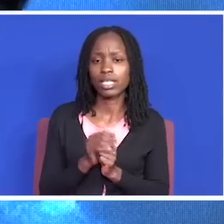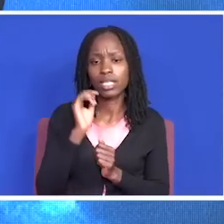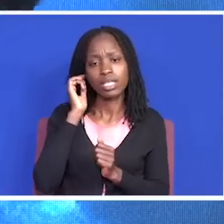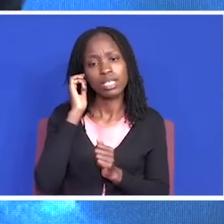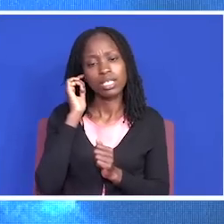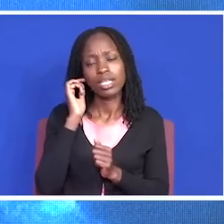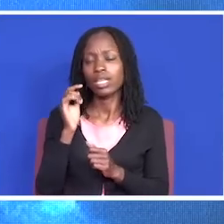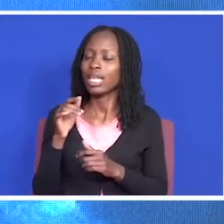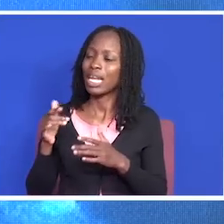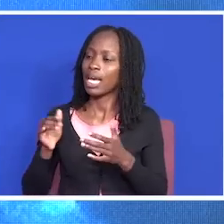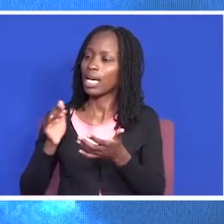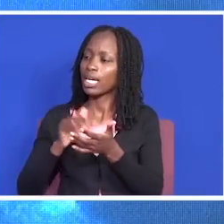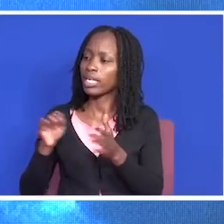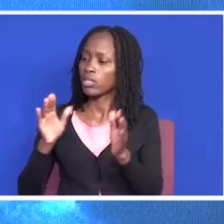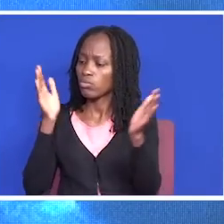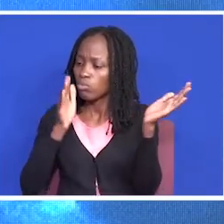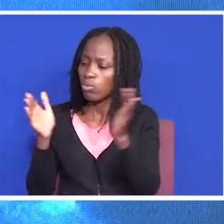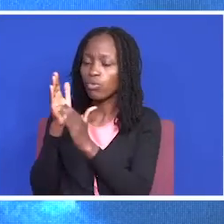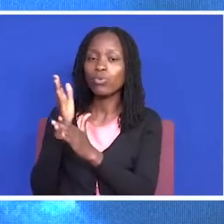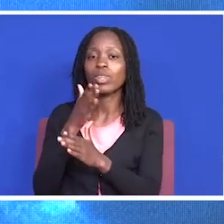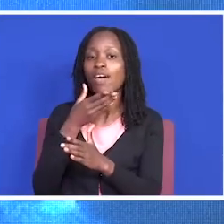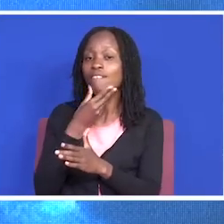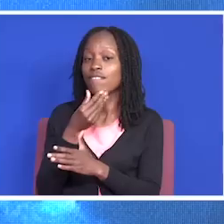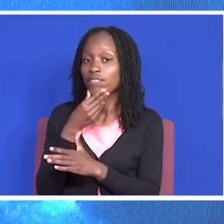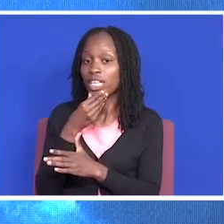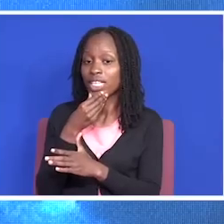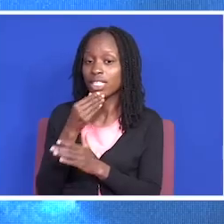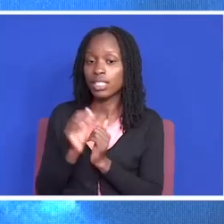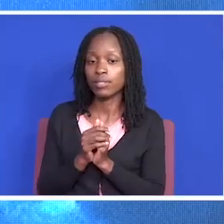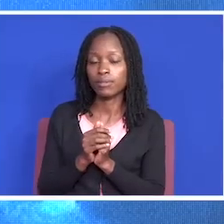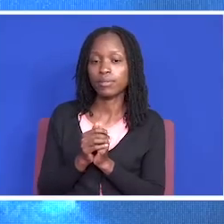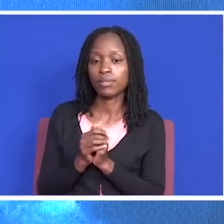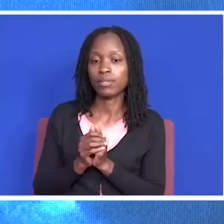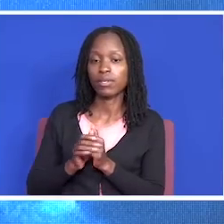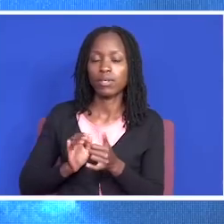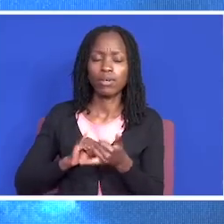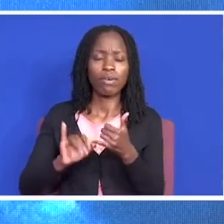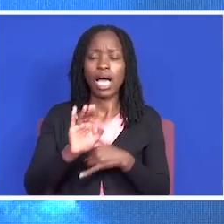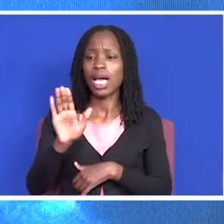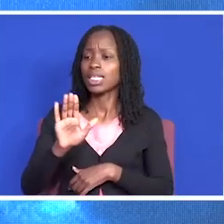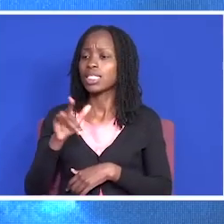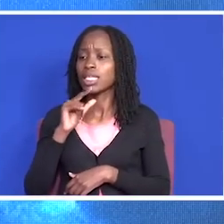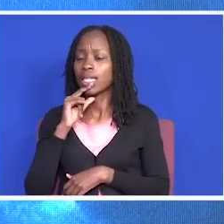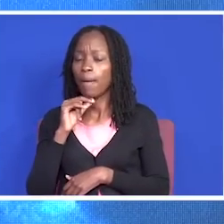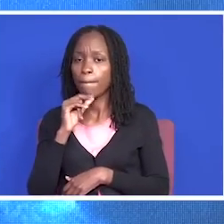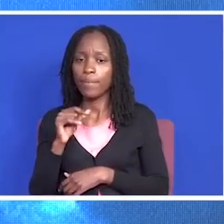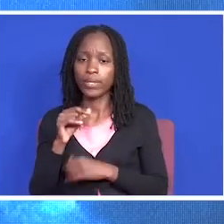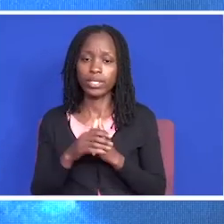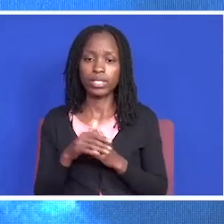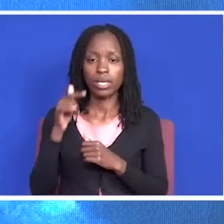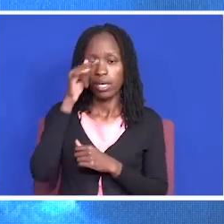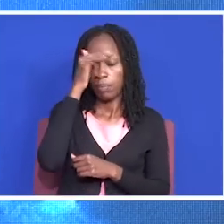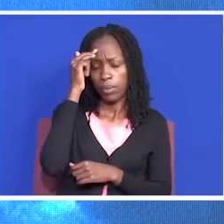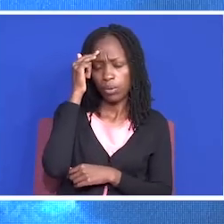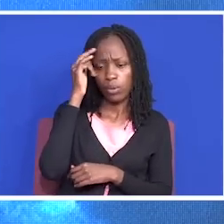other side. So she went back there. And because they were not getting anything agreed, she finally asked the boys, since one